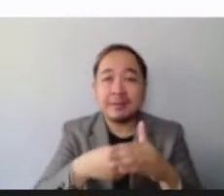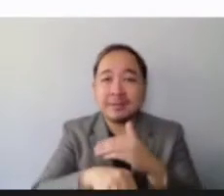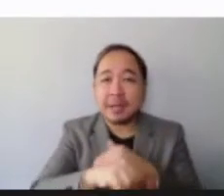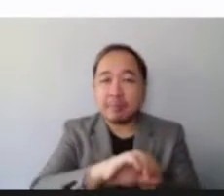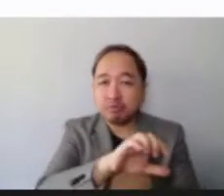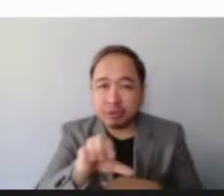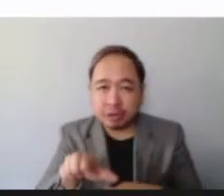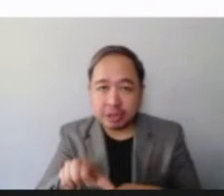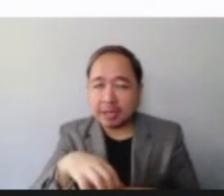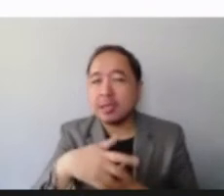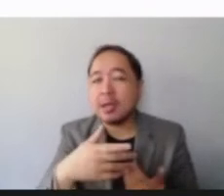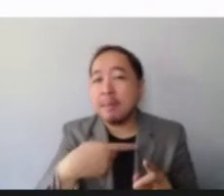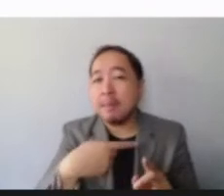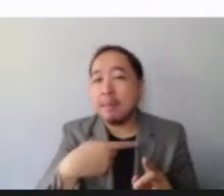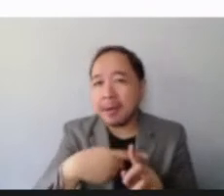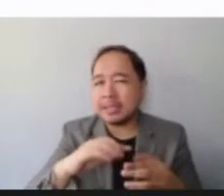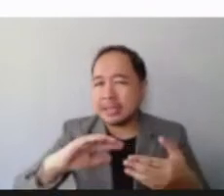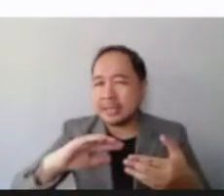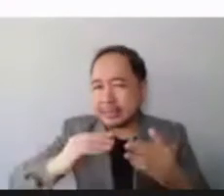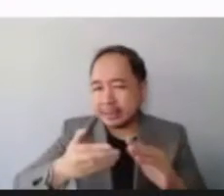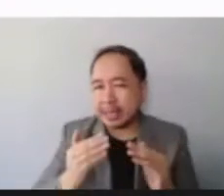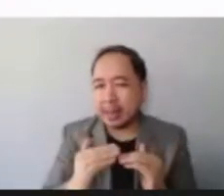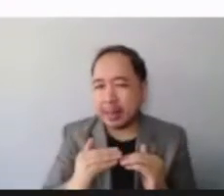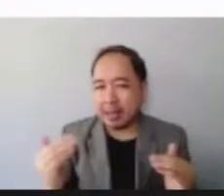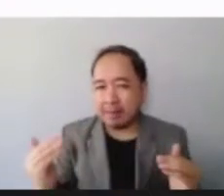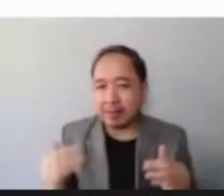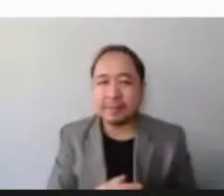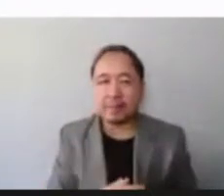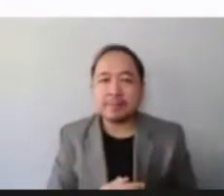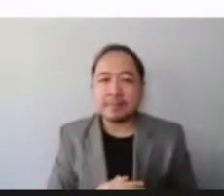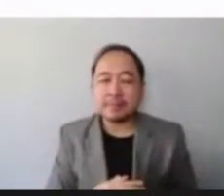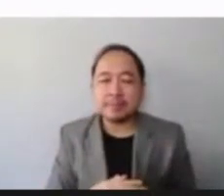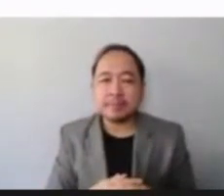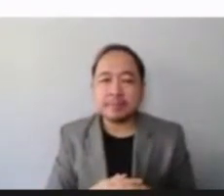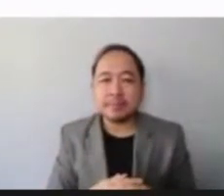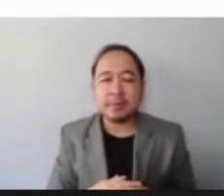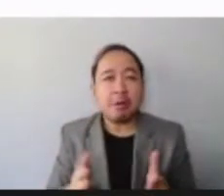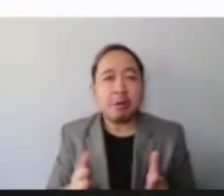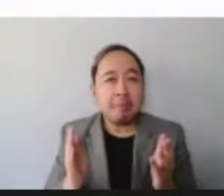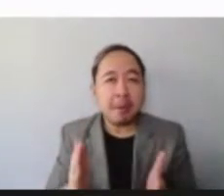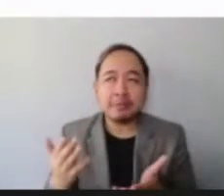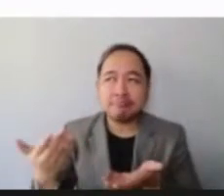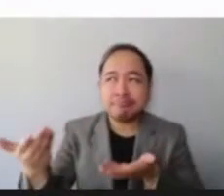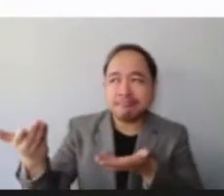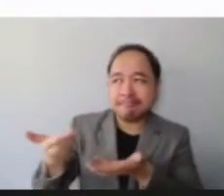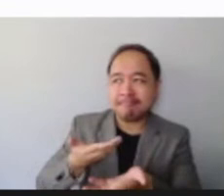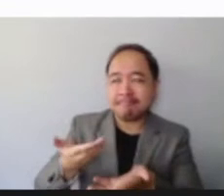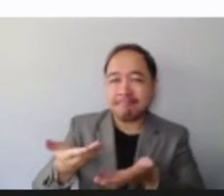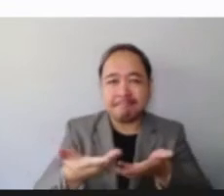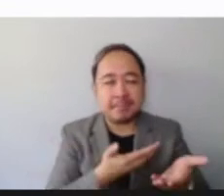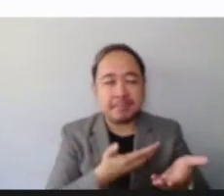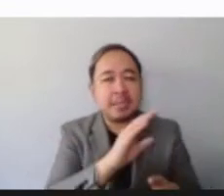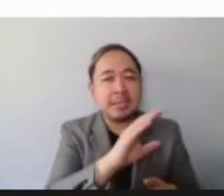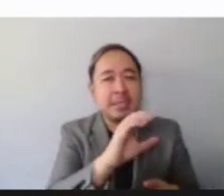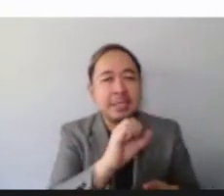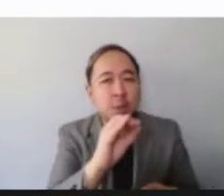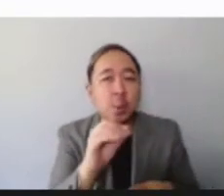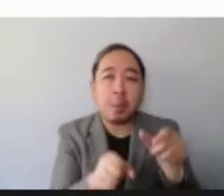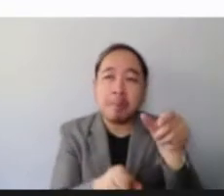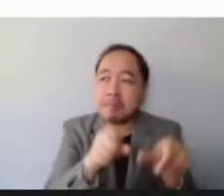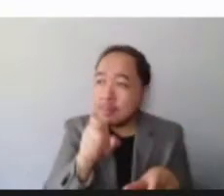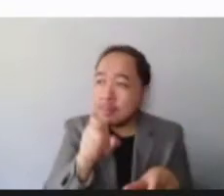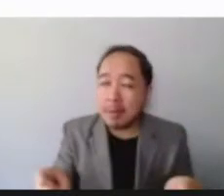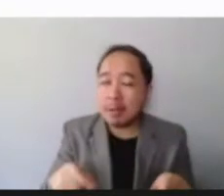inclusive more Network multilateralism the need to engage civil society and the public to enhance